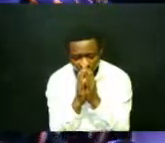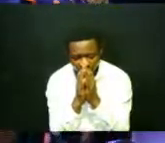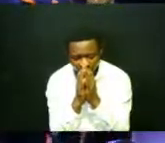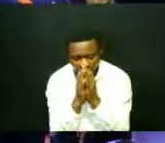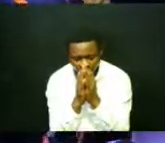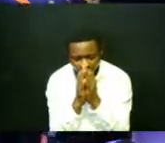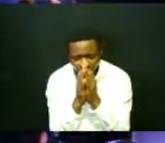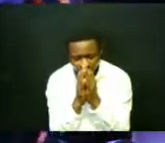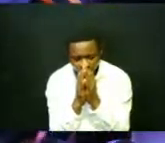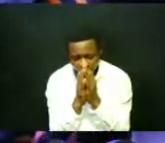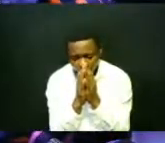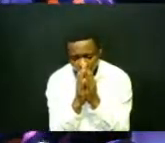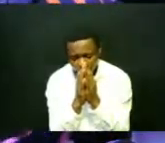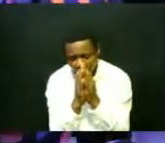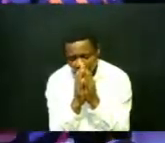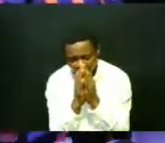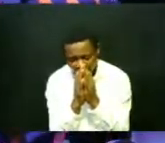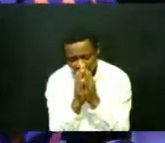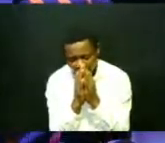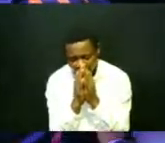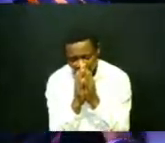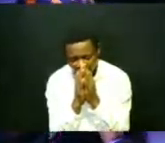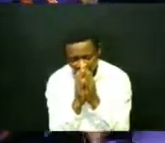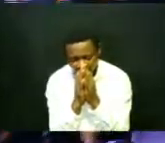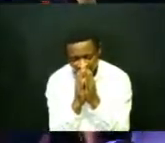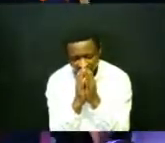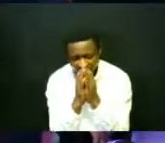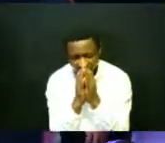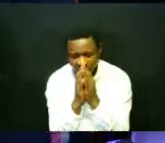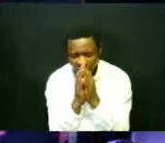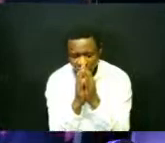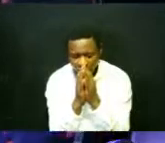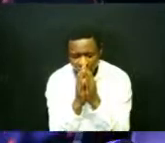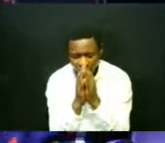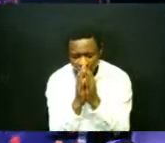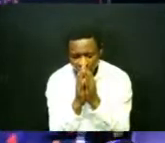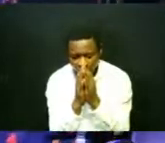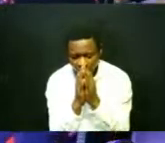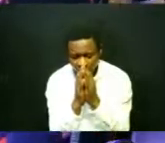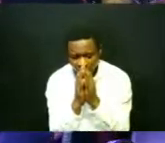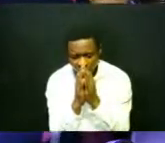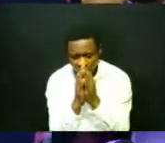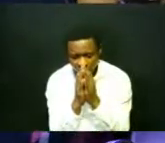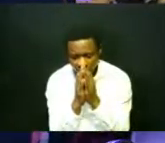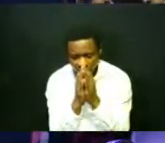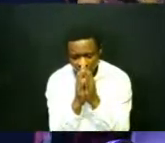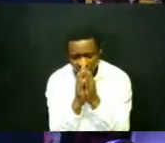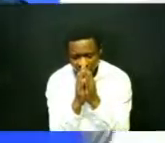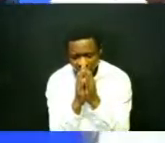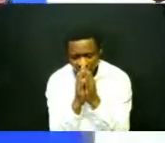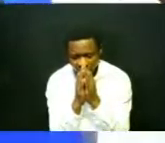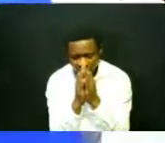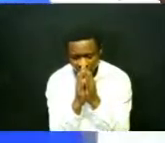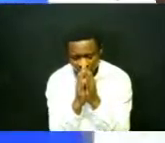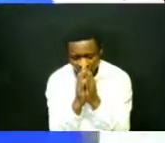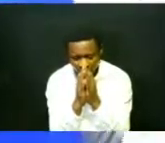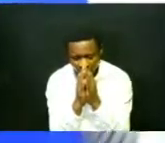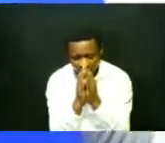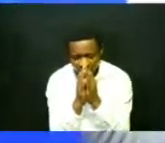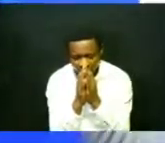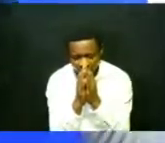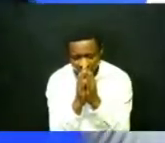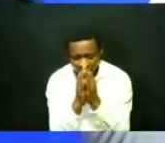around by his favor. By his favor. By his favor. May he enlarge your